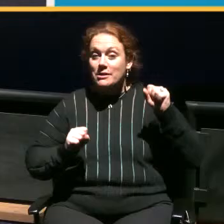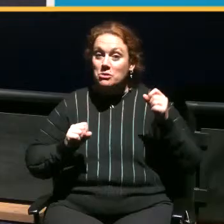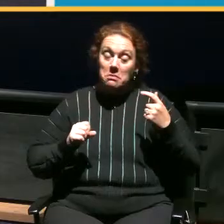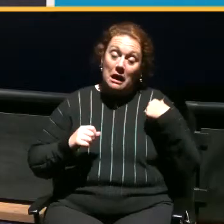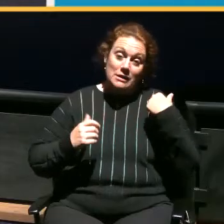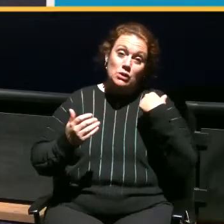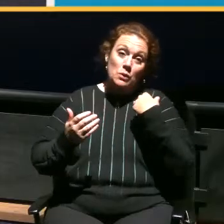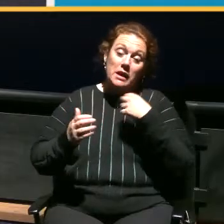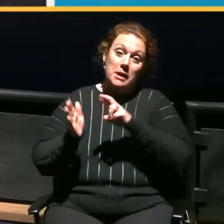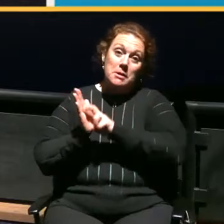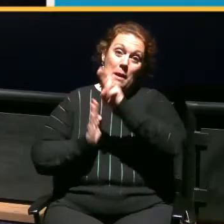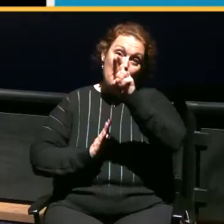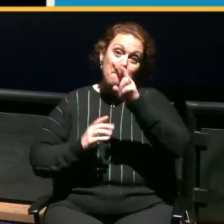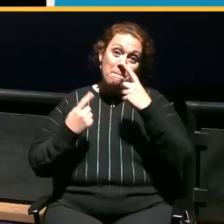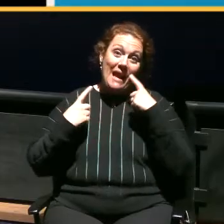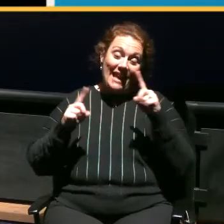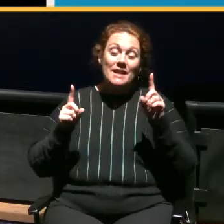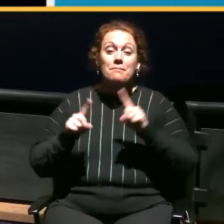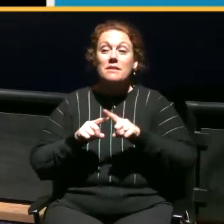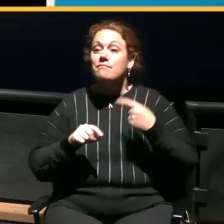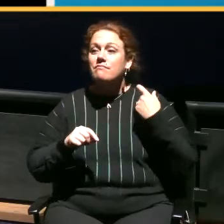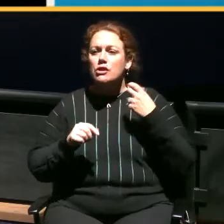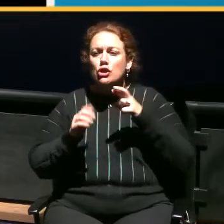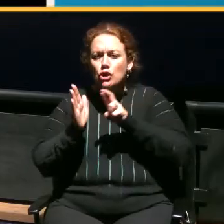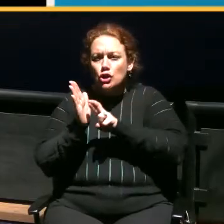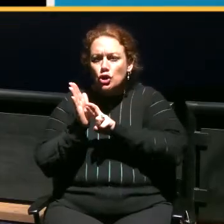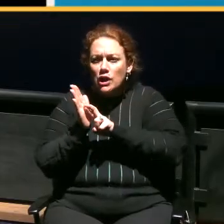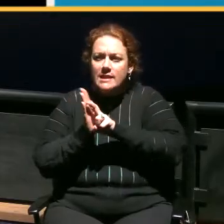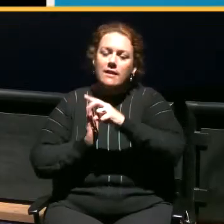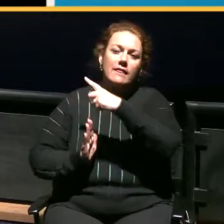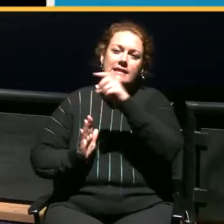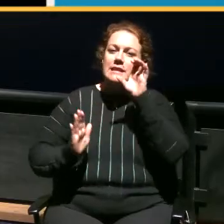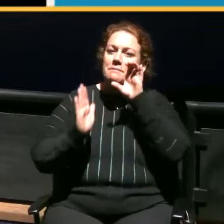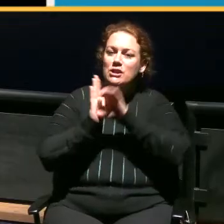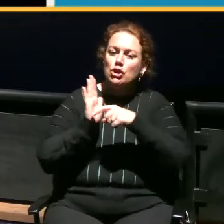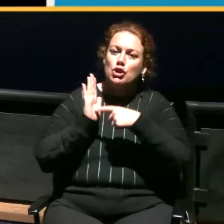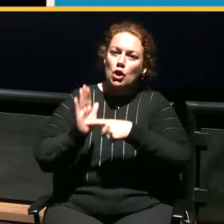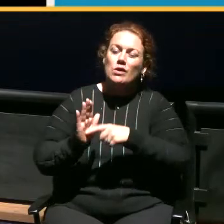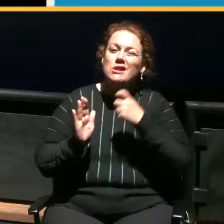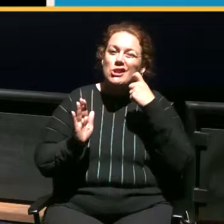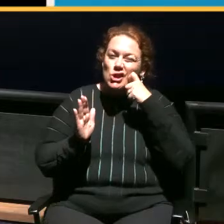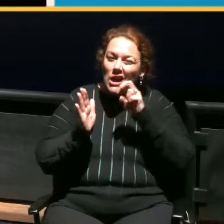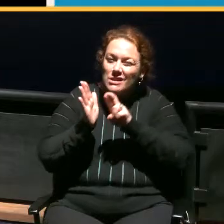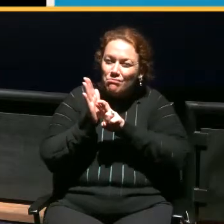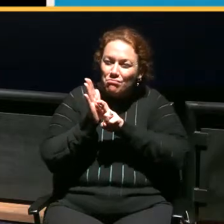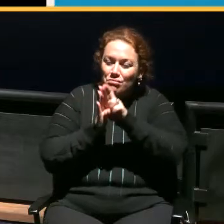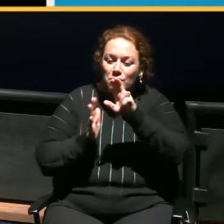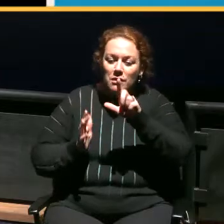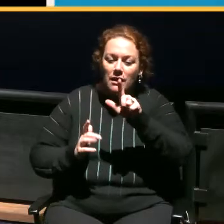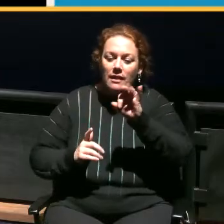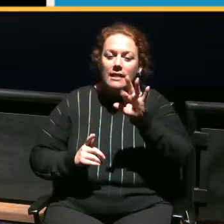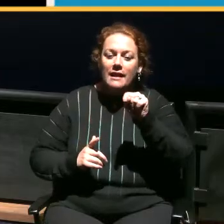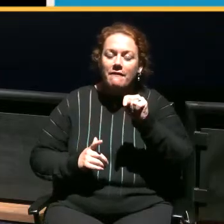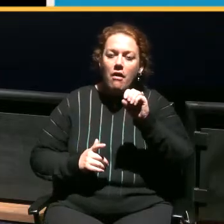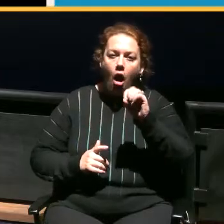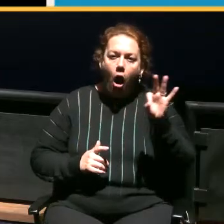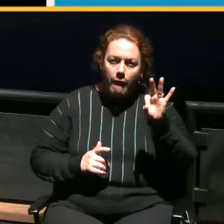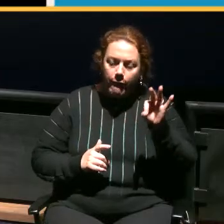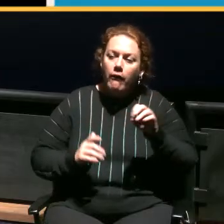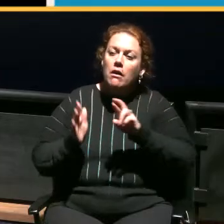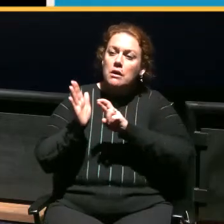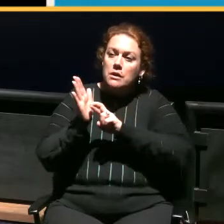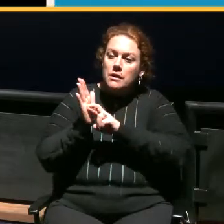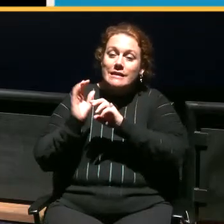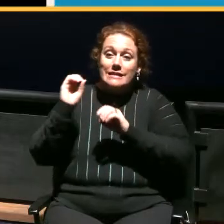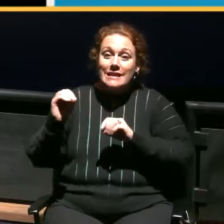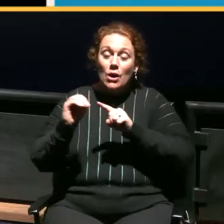what you see, we've just lifted off here, and we haven't even cleared the tower, but we're already going 100 miles an hour, and we accelerate from 0 to 17,500